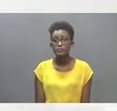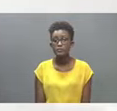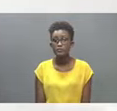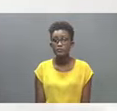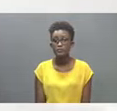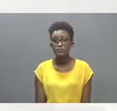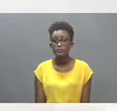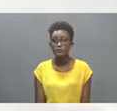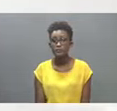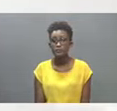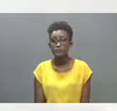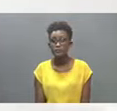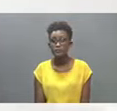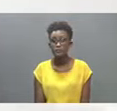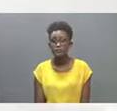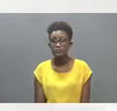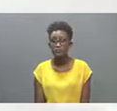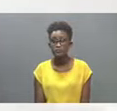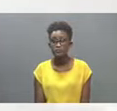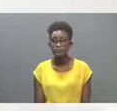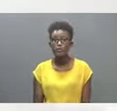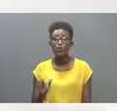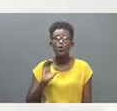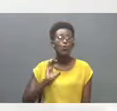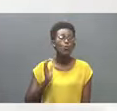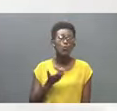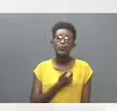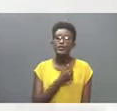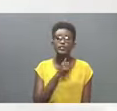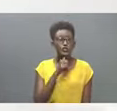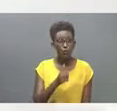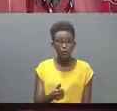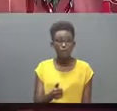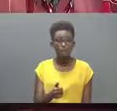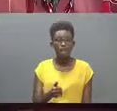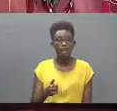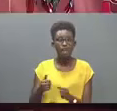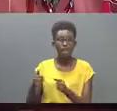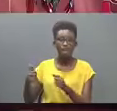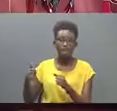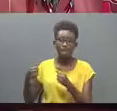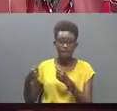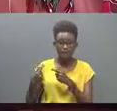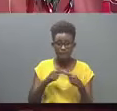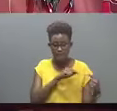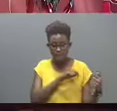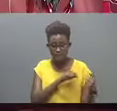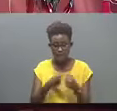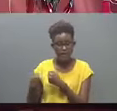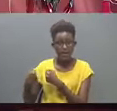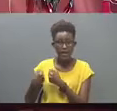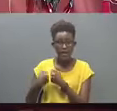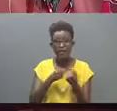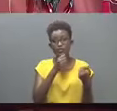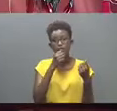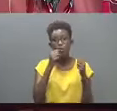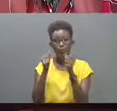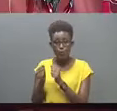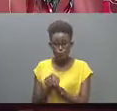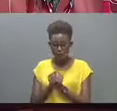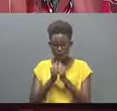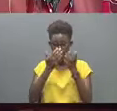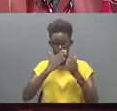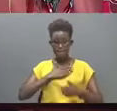y'umwijima n'imyuka mibi y'ahantu ho mwijuru. We do not wrestle with the flesh. Impamvu tudakirana